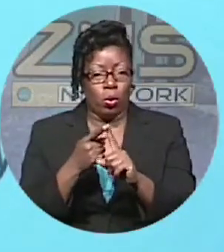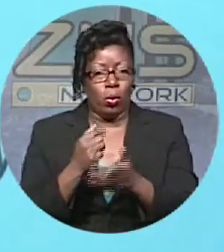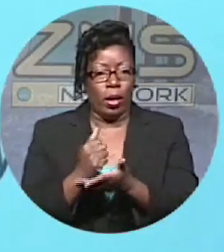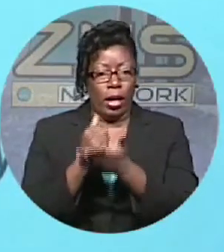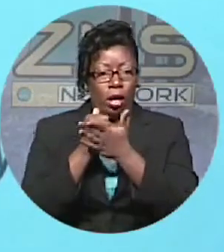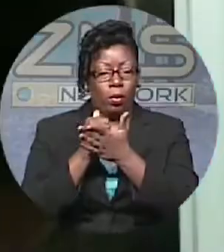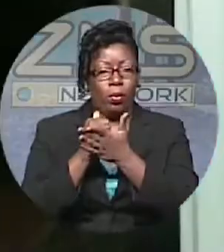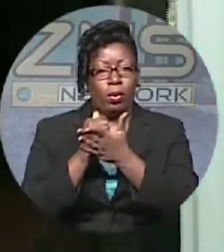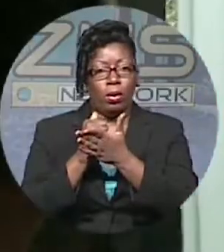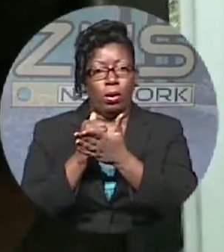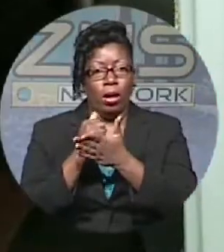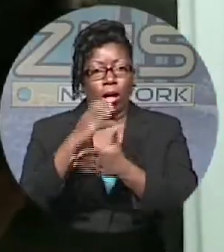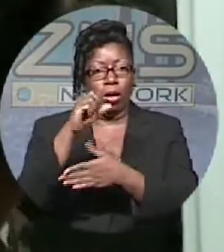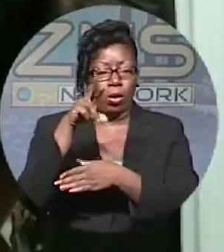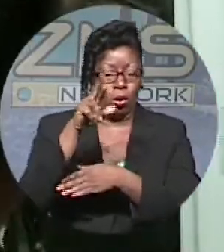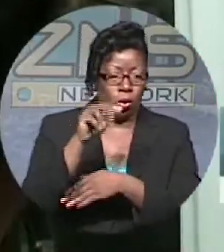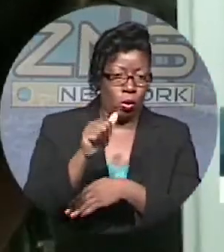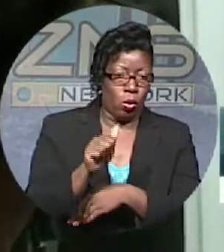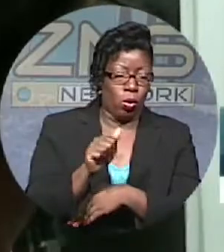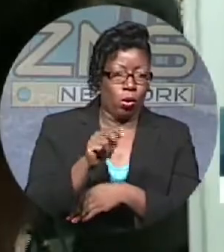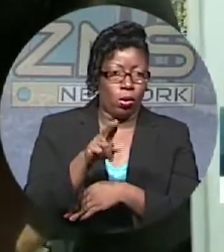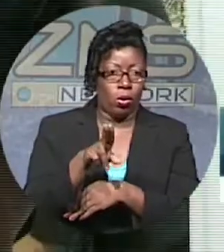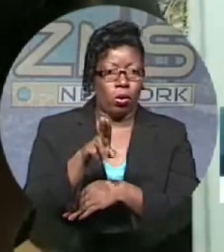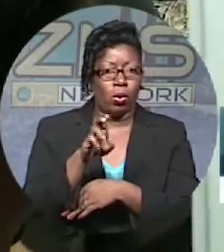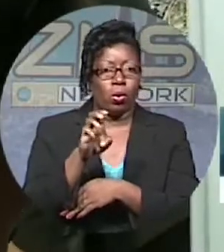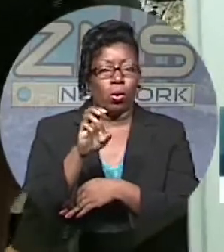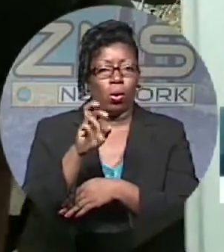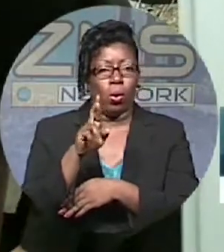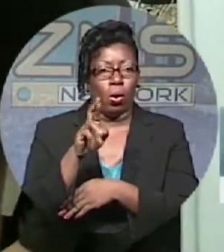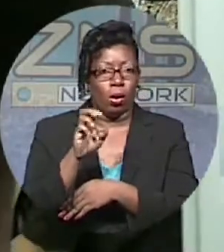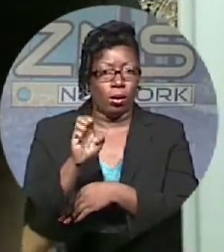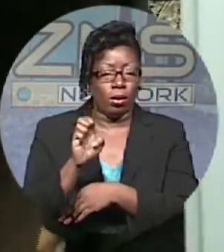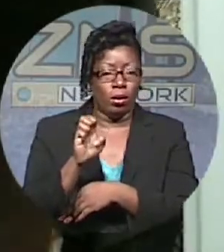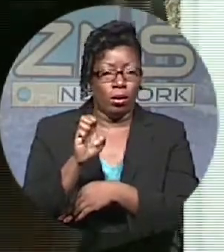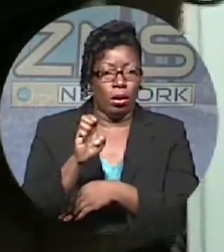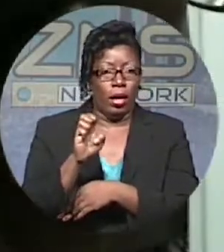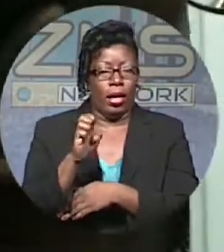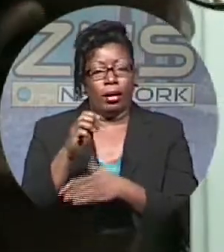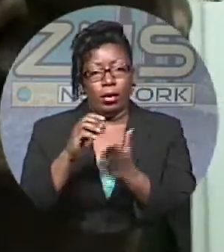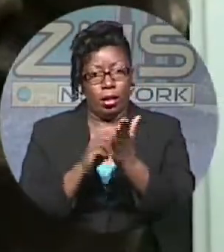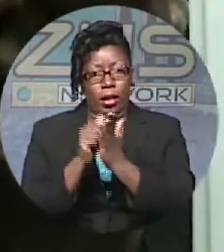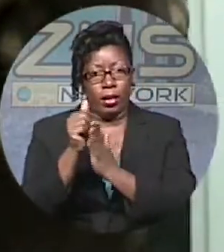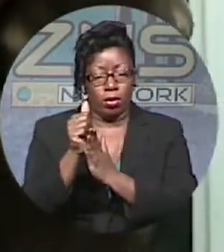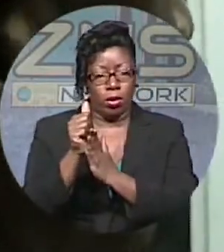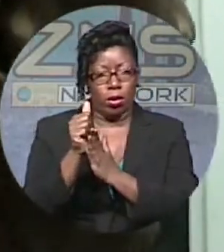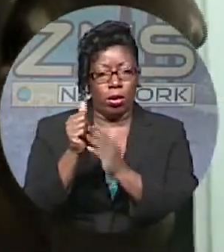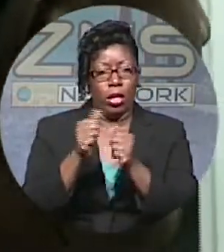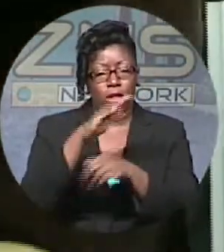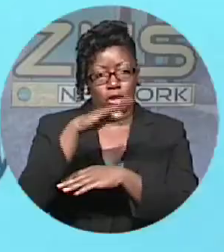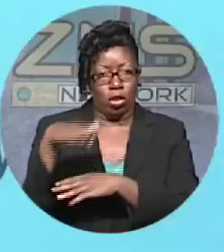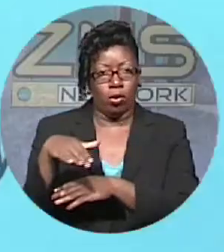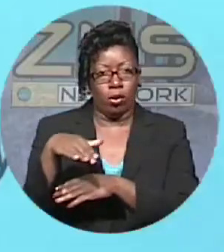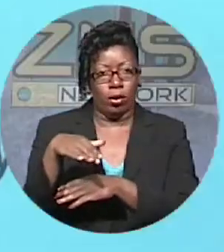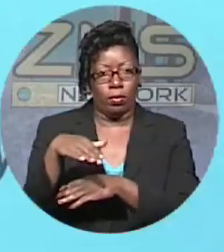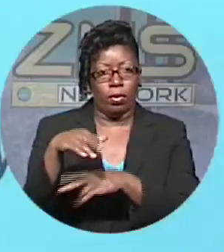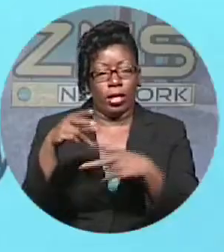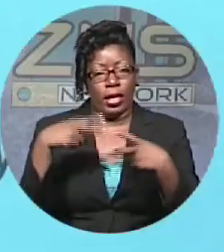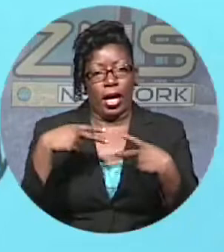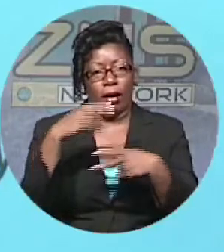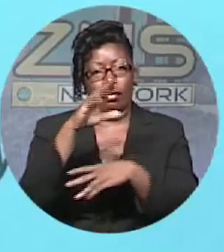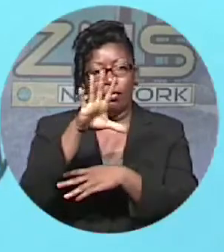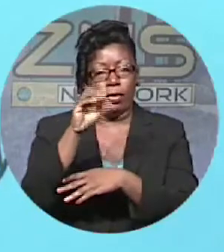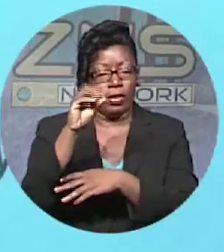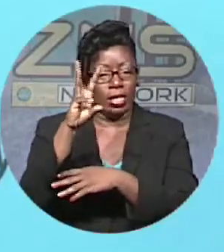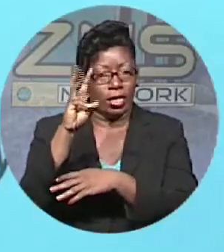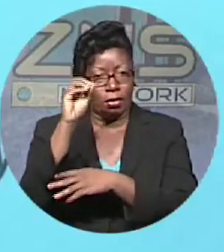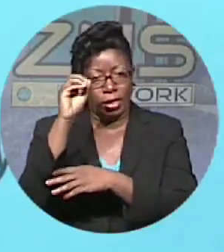serious blood disorders. Caribbean statistics show that the survival rate for children with cancer is between 50 and 60%. But medical director of the